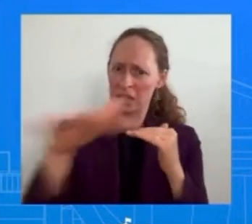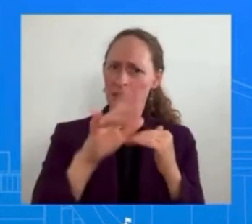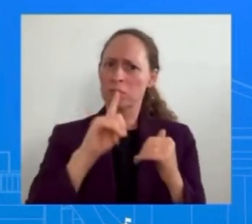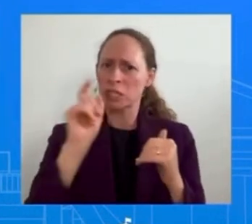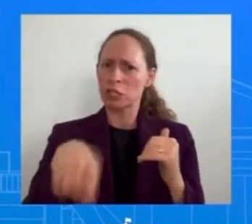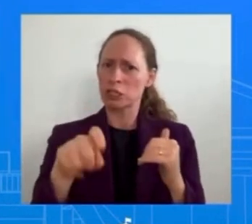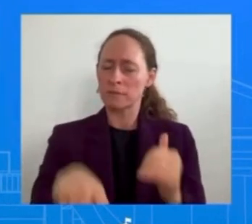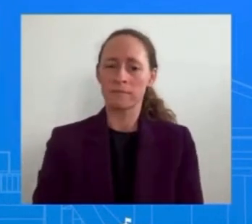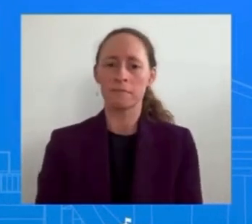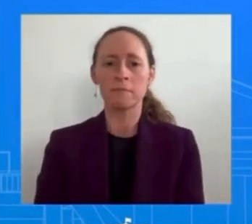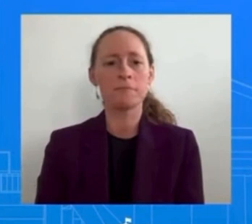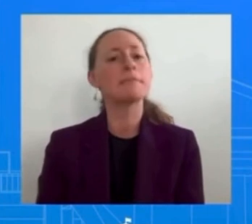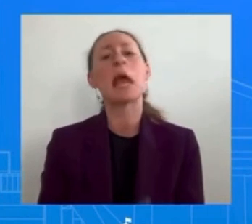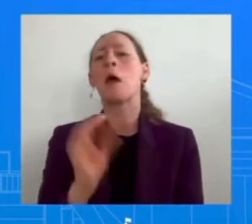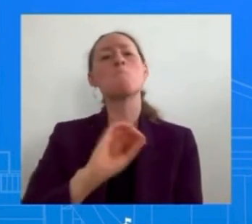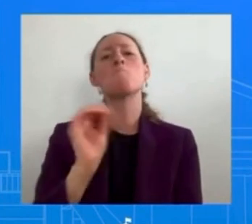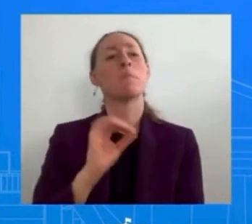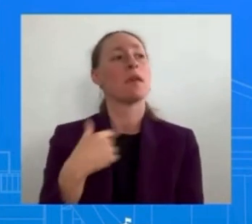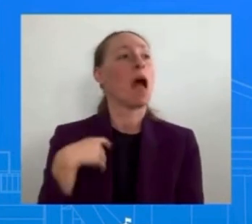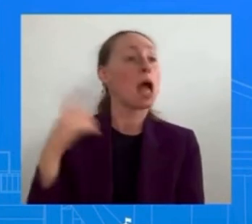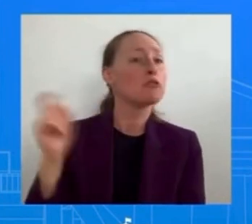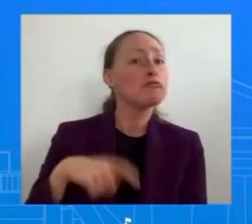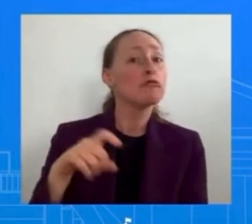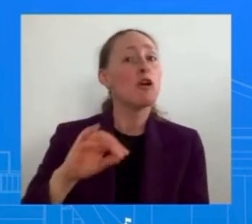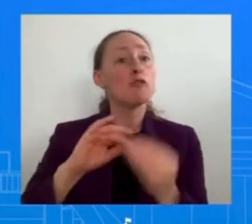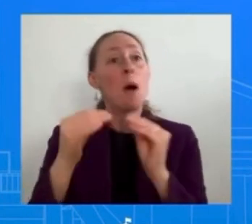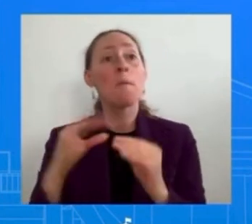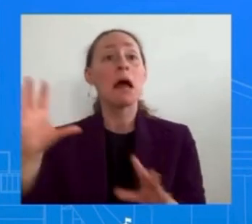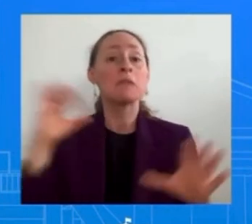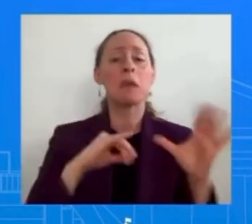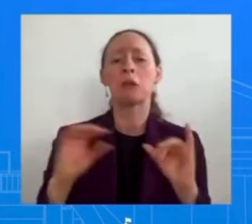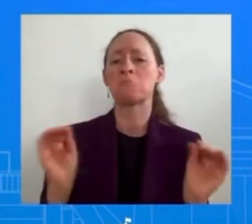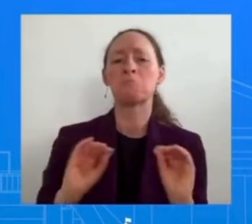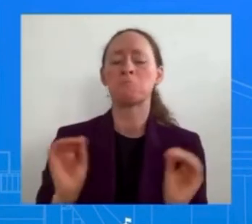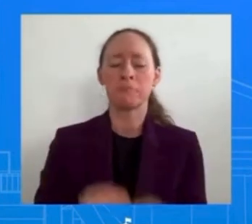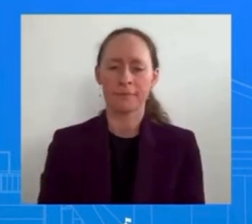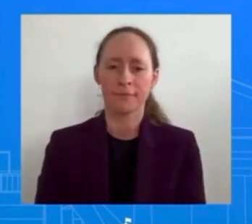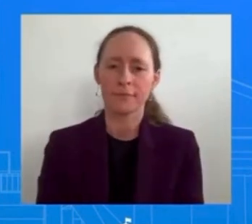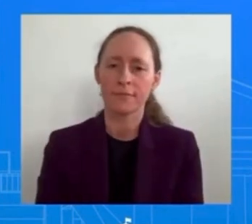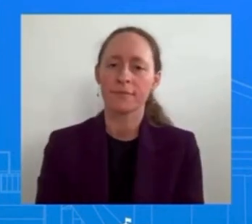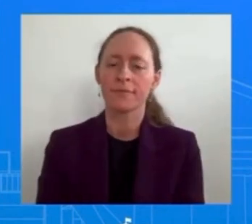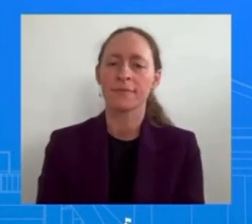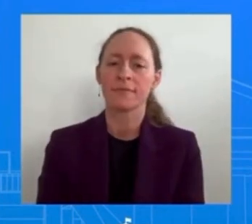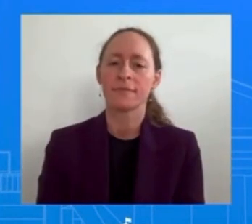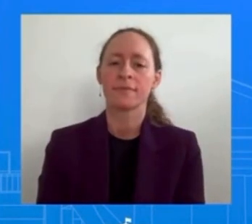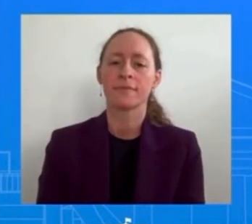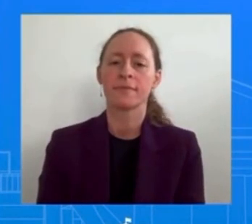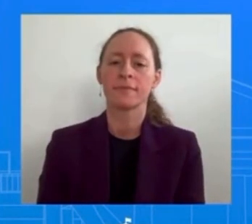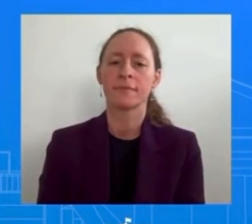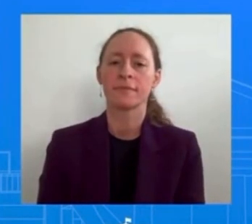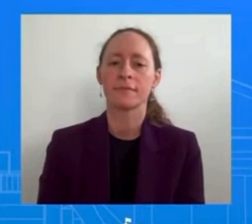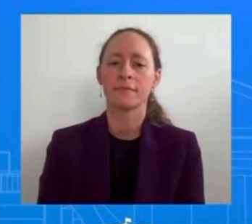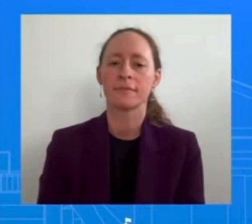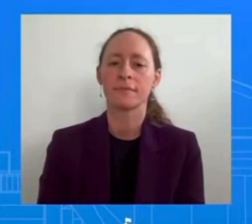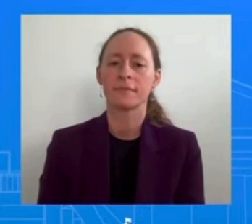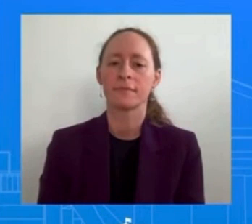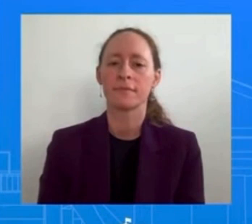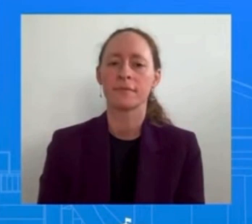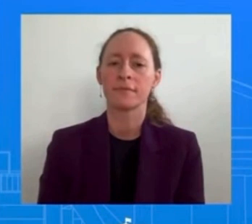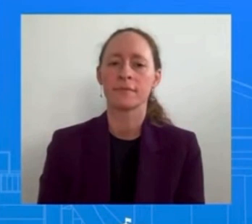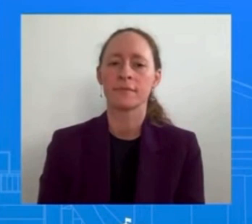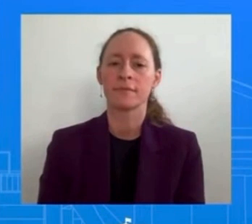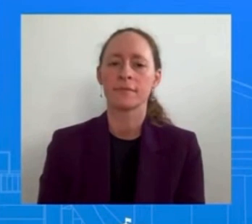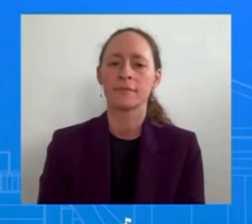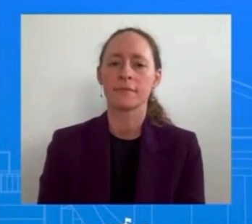we'll apply, and we can get that to you. Just a follow on Mike's question about the president's visit. Can you talk about